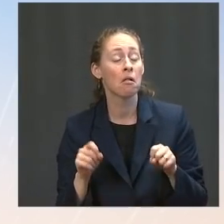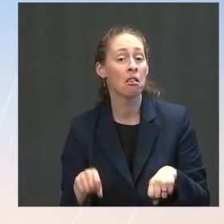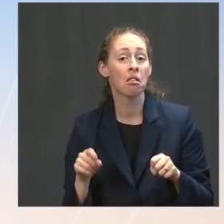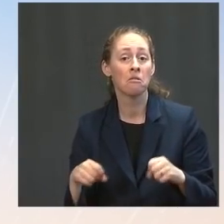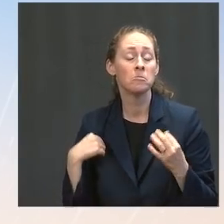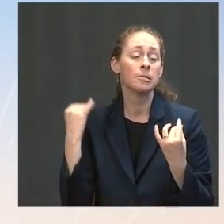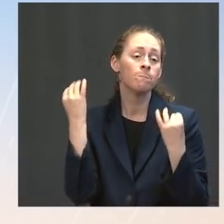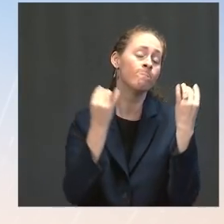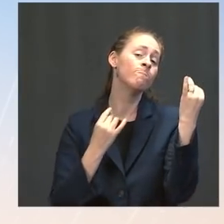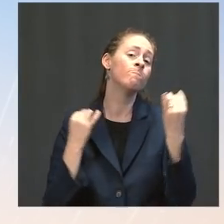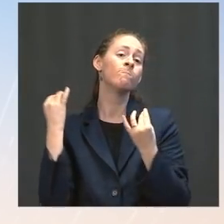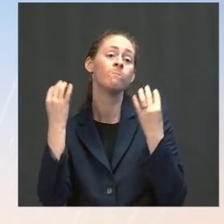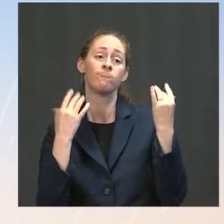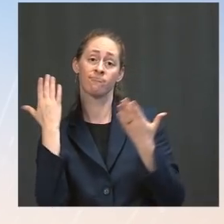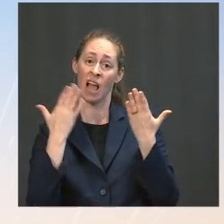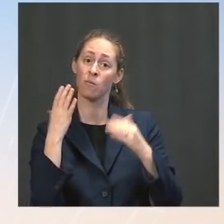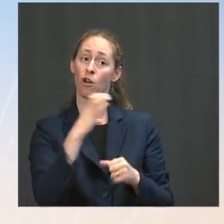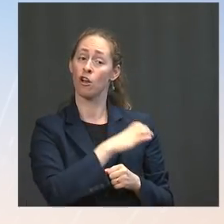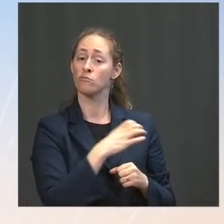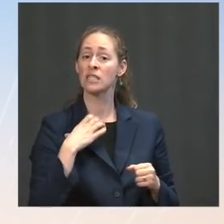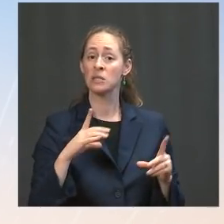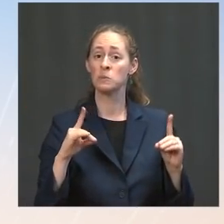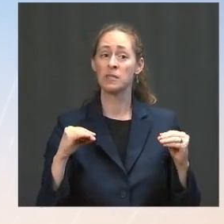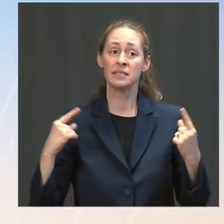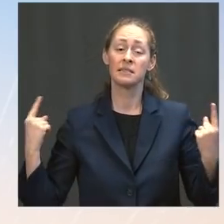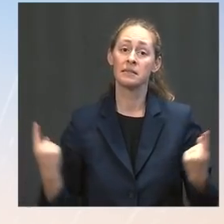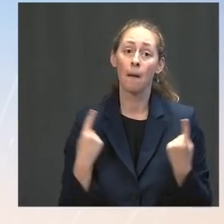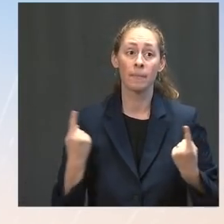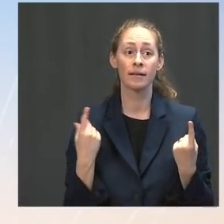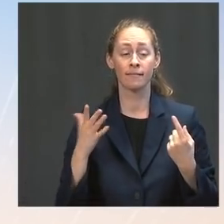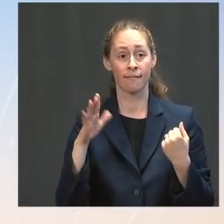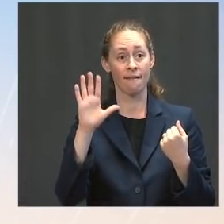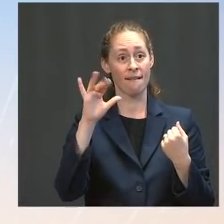in your control, right? Like somebody comes to you with no documents.